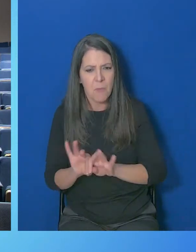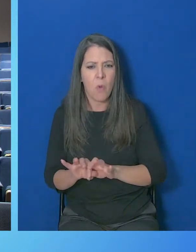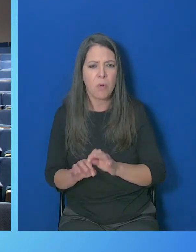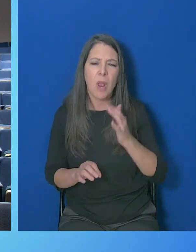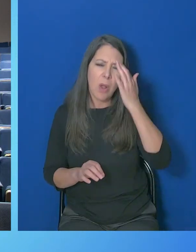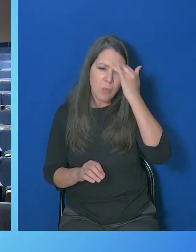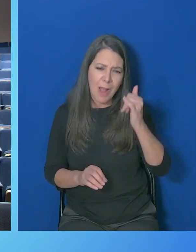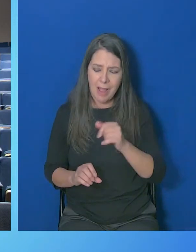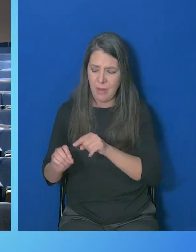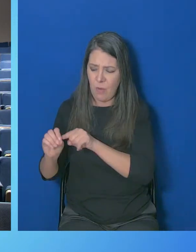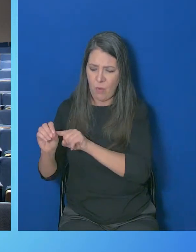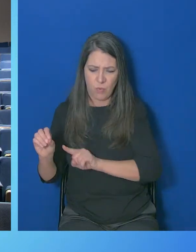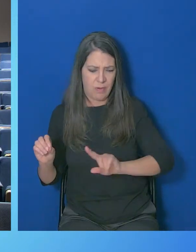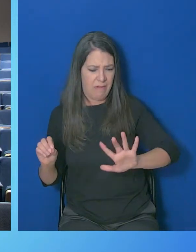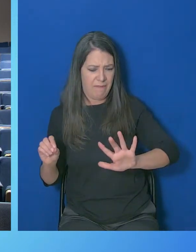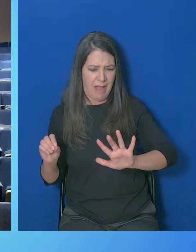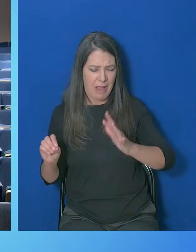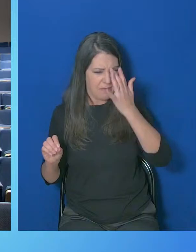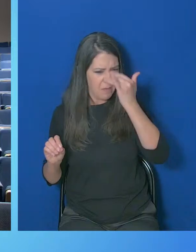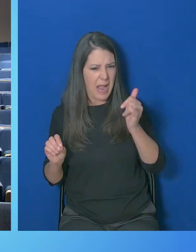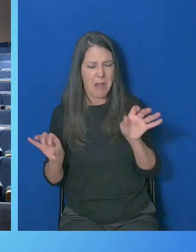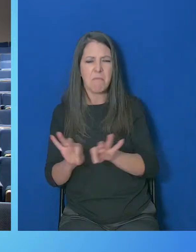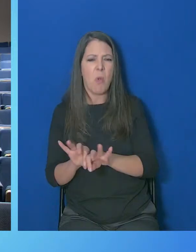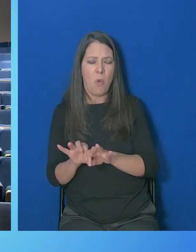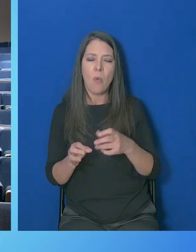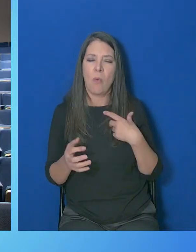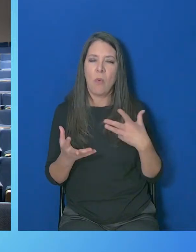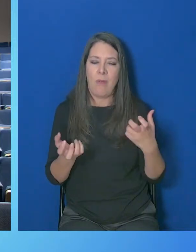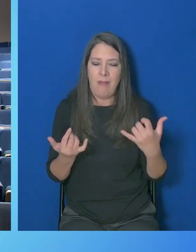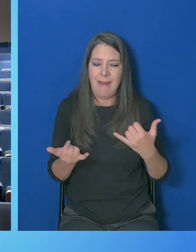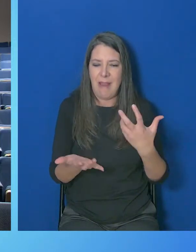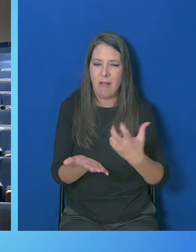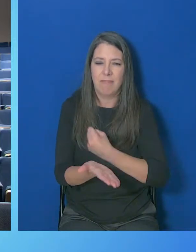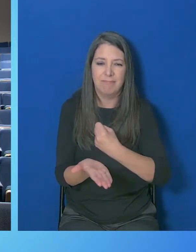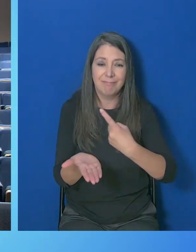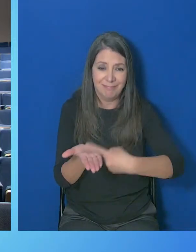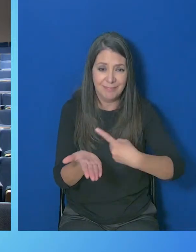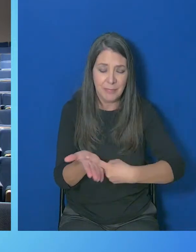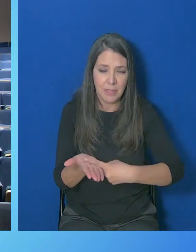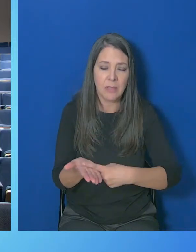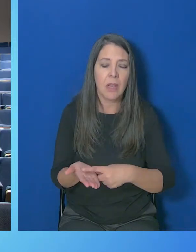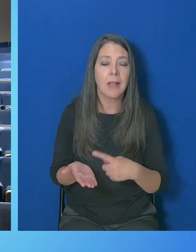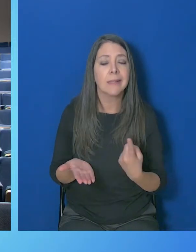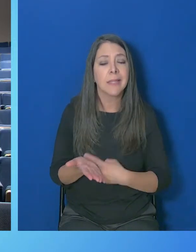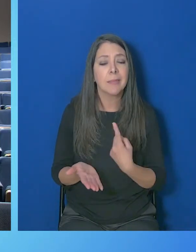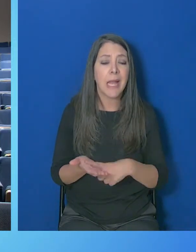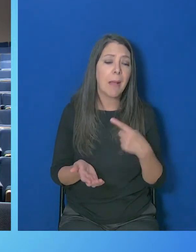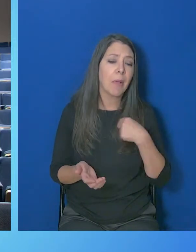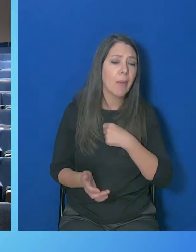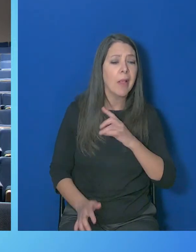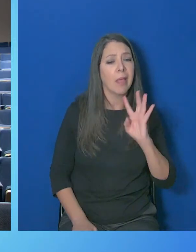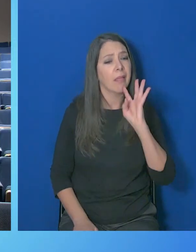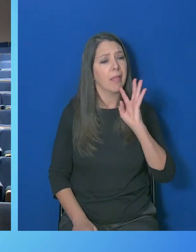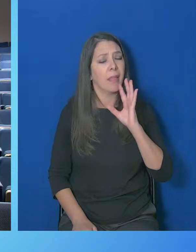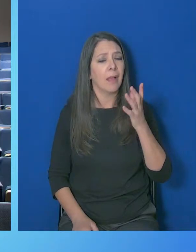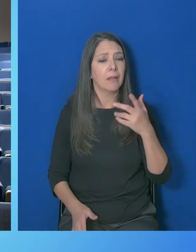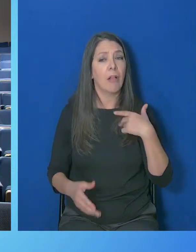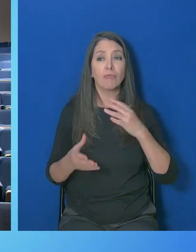first 5 years are so important, because I think sometimes it's just something we say and we forget